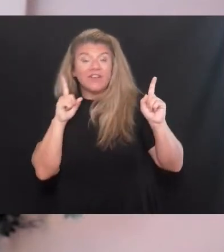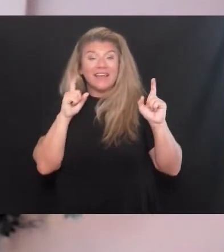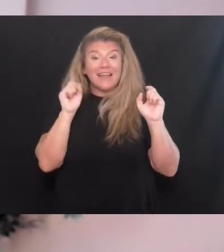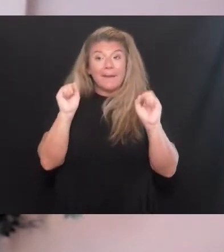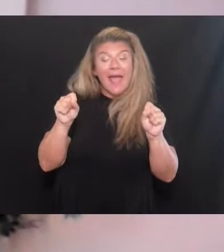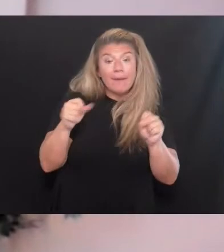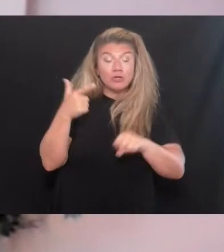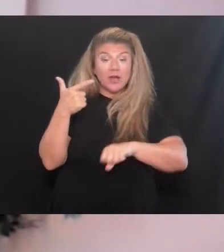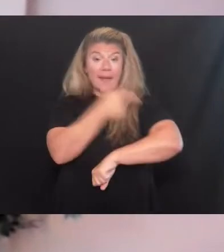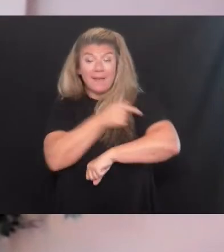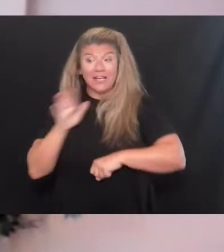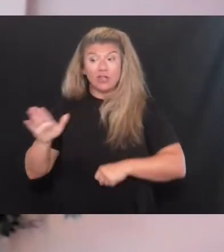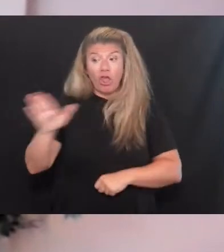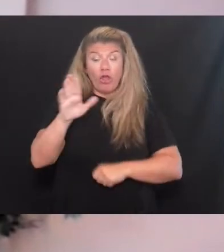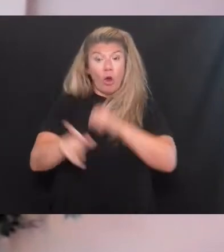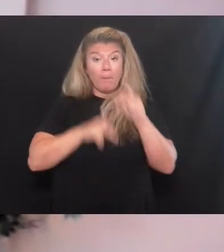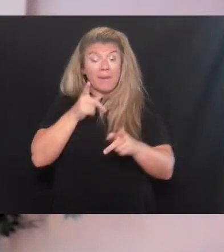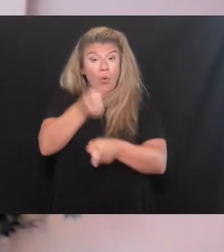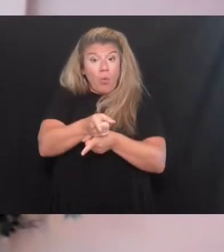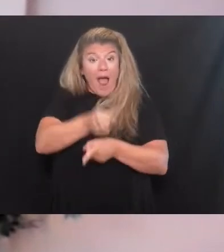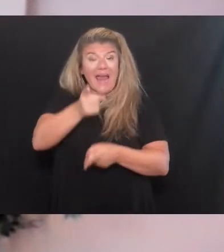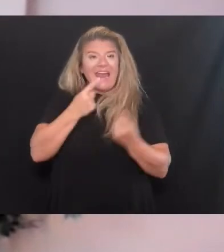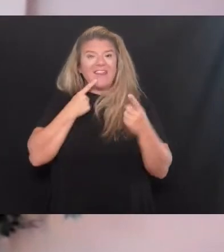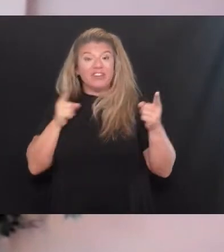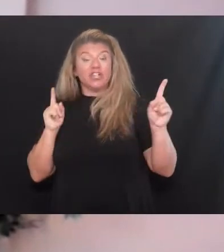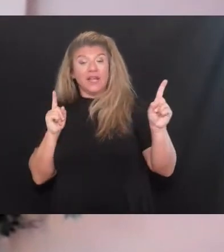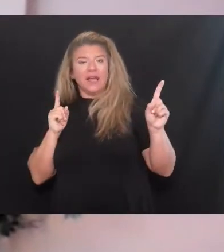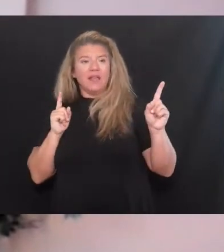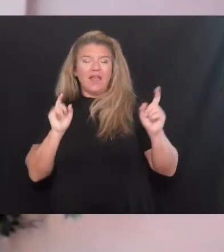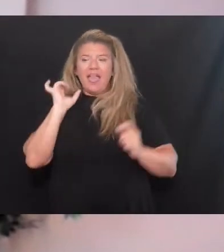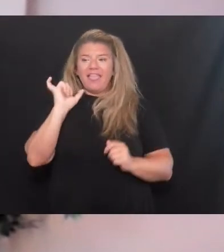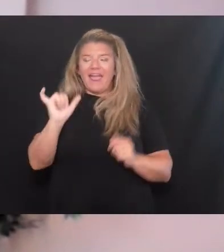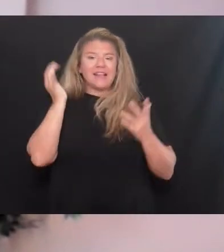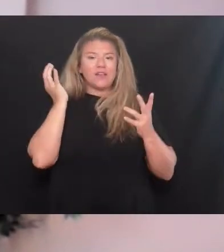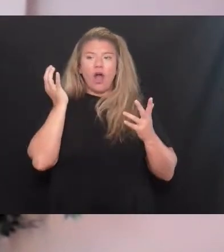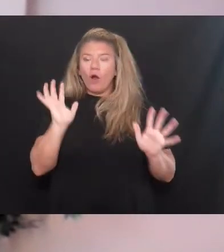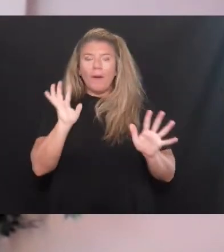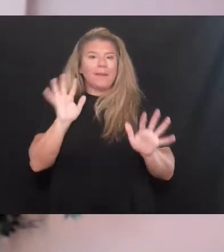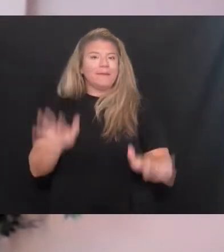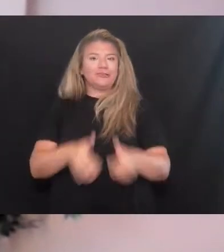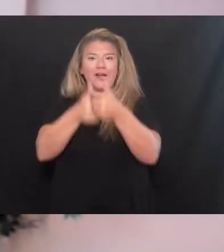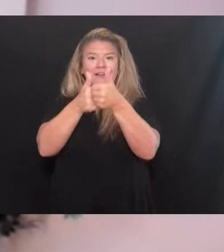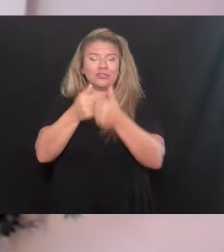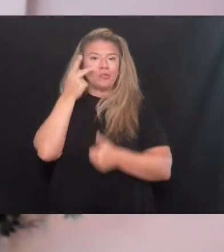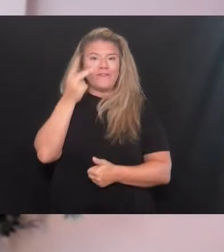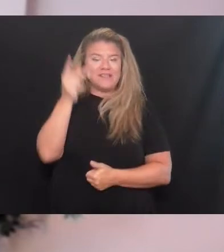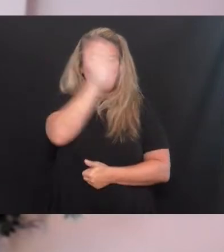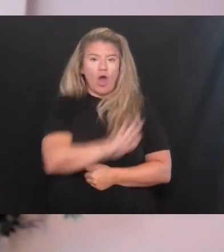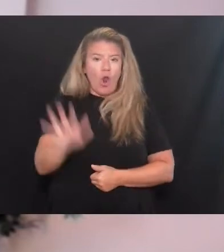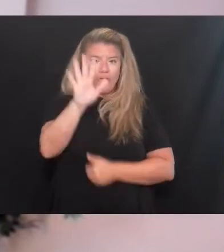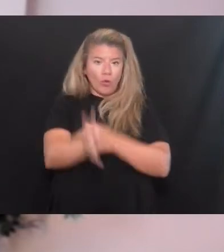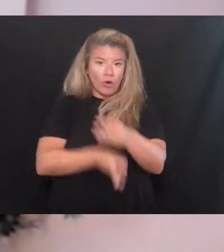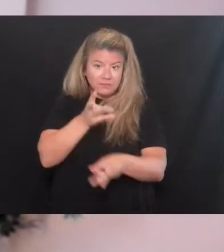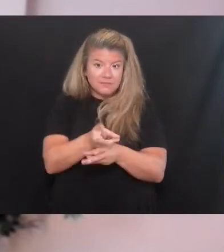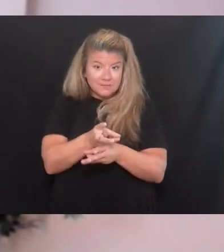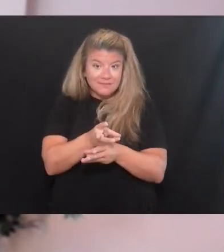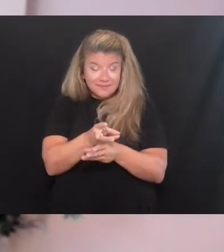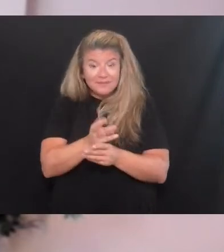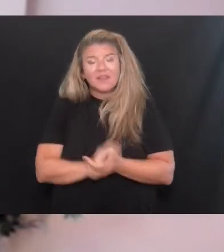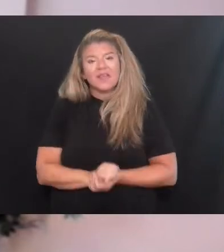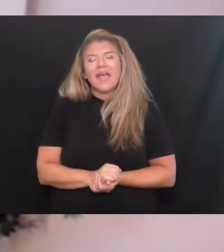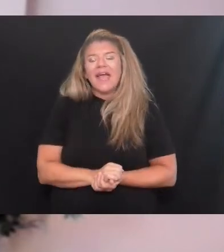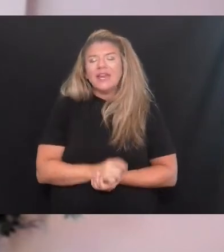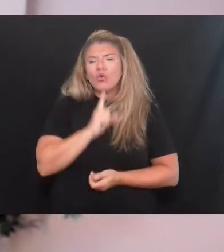to immunize their people effectively and efficiently have all been challenges that we've seen around the world. And I think that it